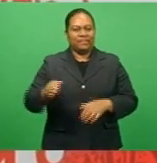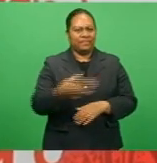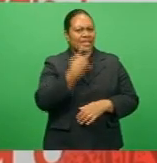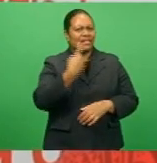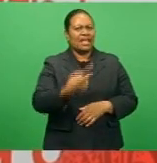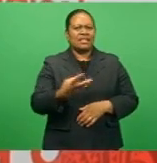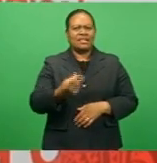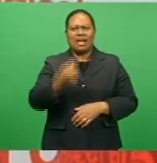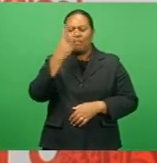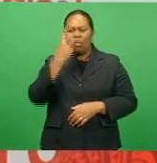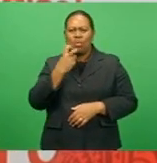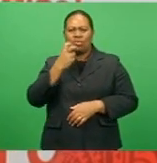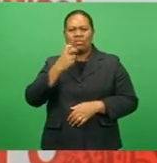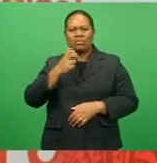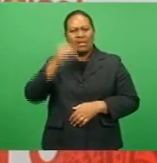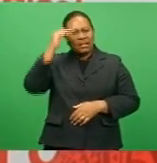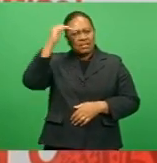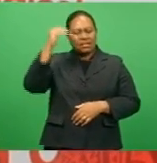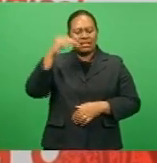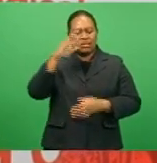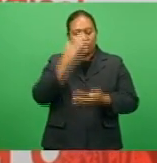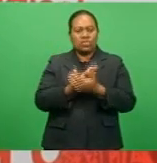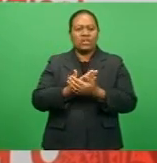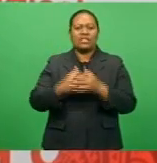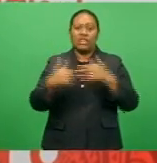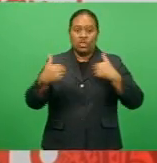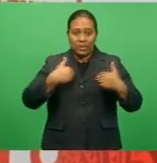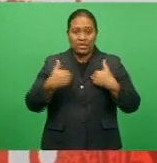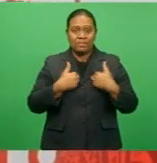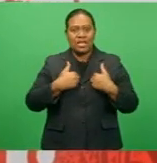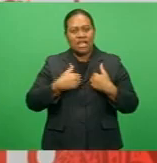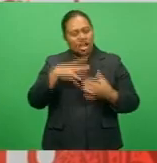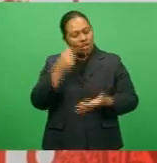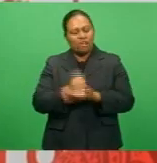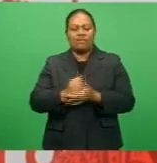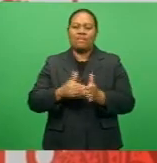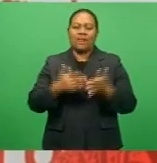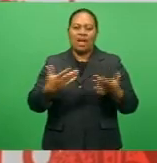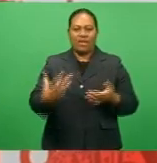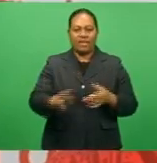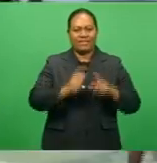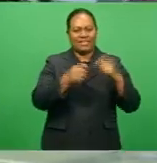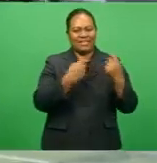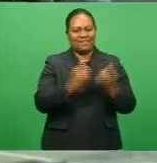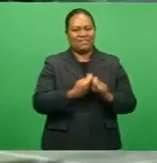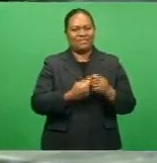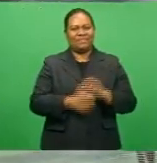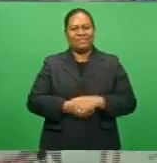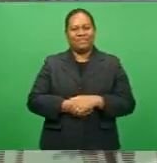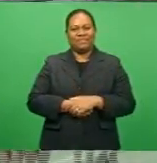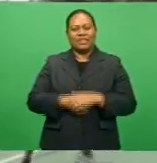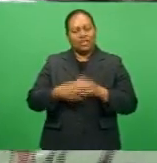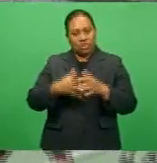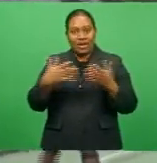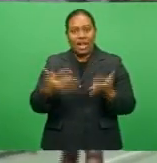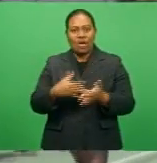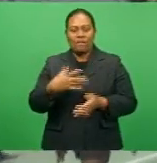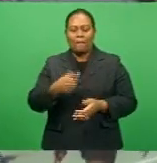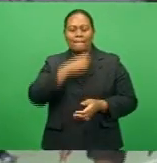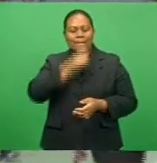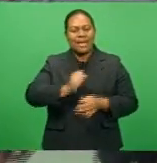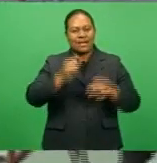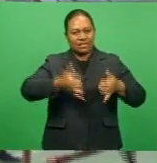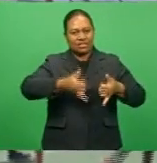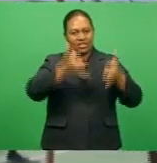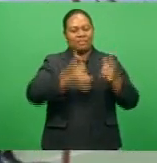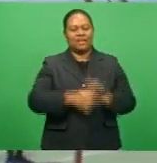of the University of the South Pacific. They have formed a team, and they are the men's champion at the moment. We have the two police